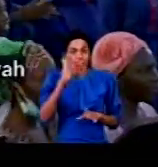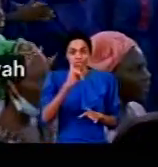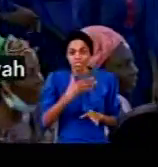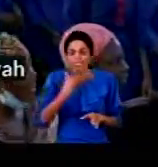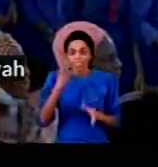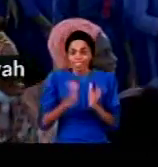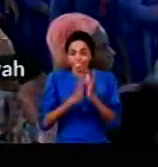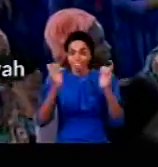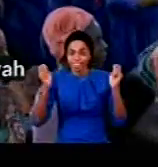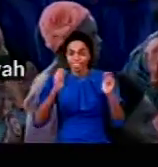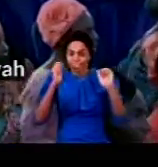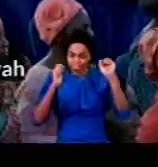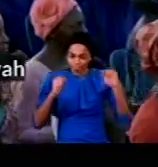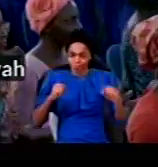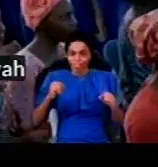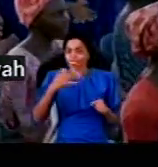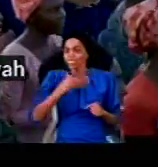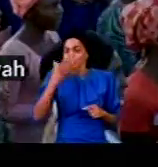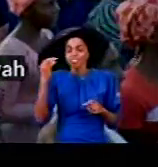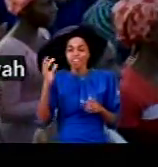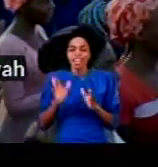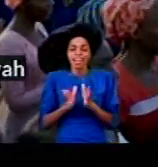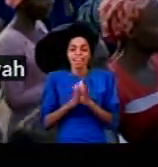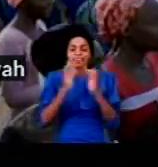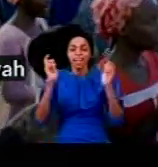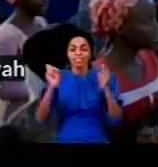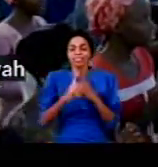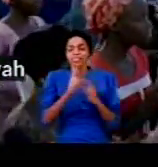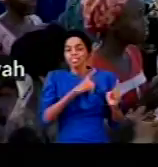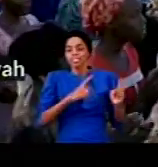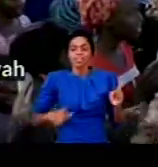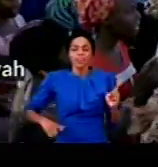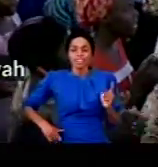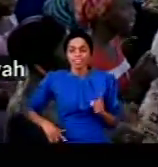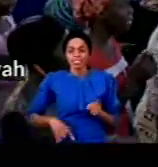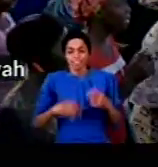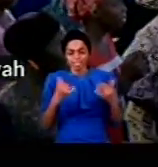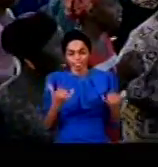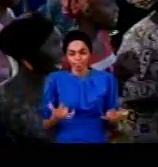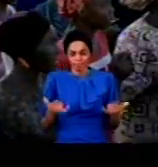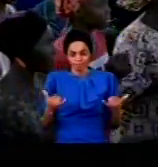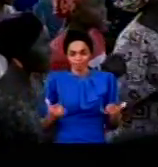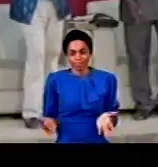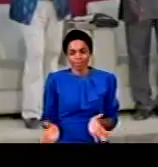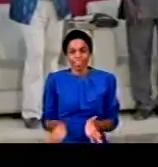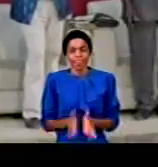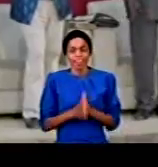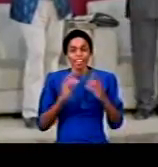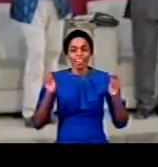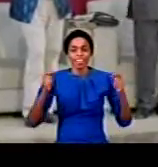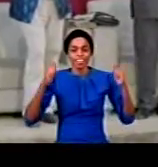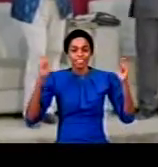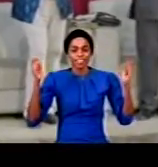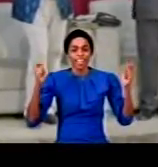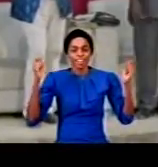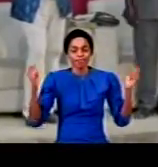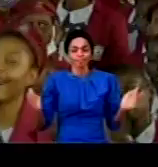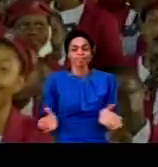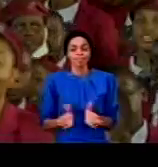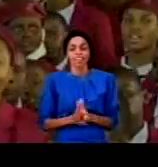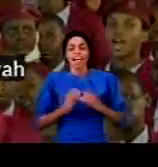now. Hallelujah, hallelujah, hallelujah to the Lord.